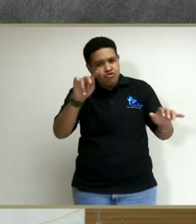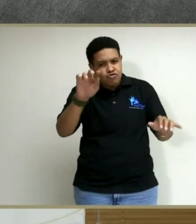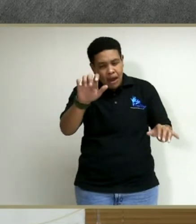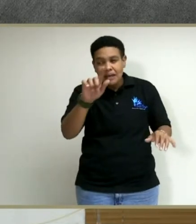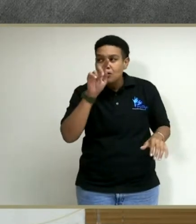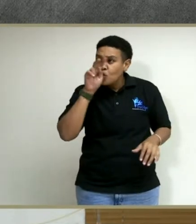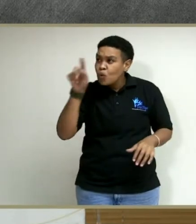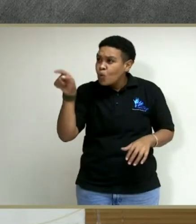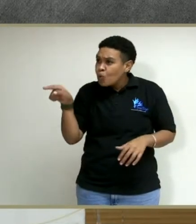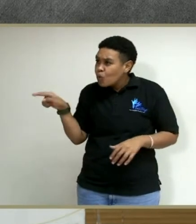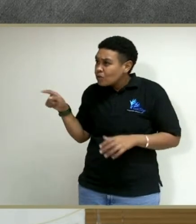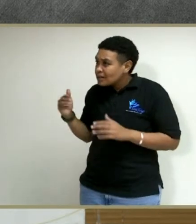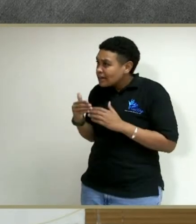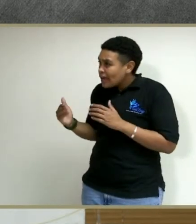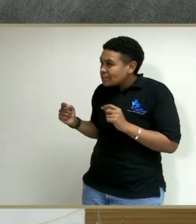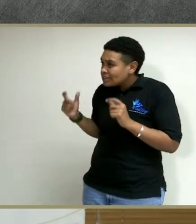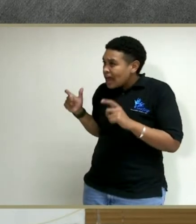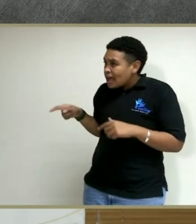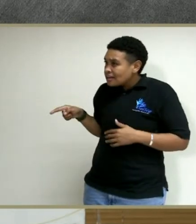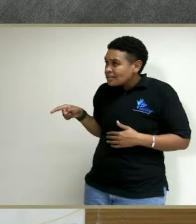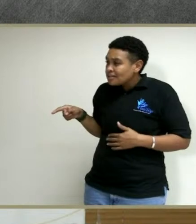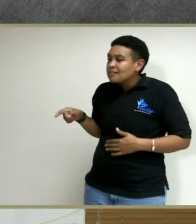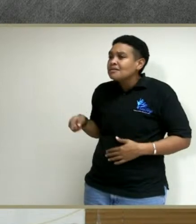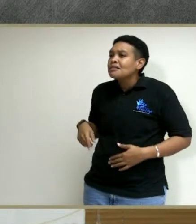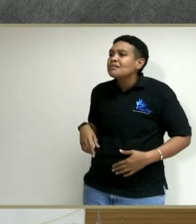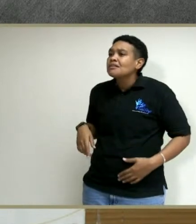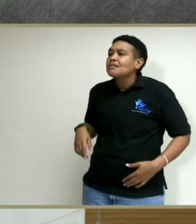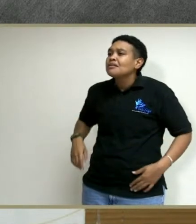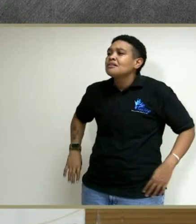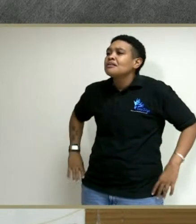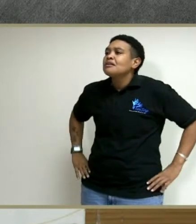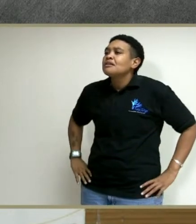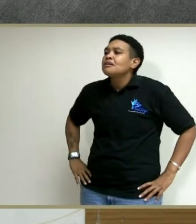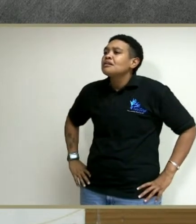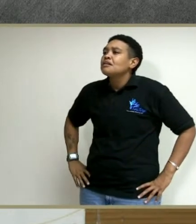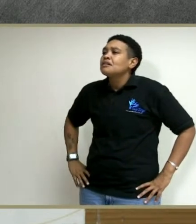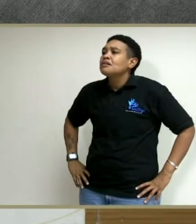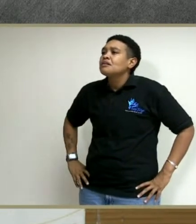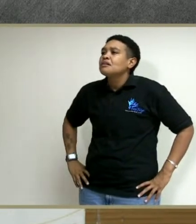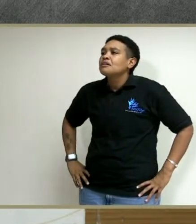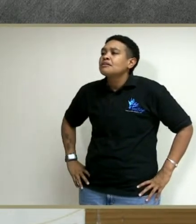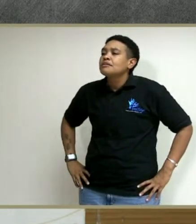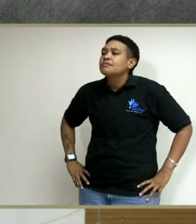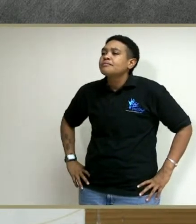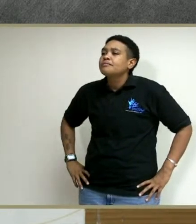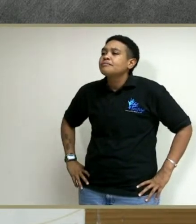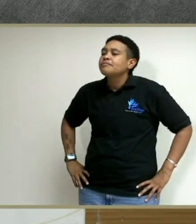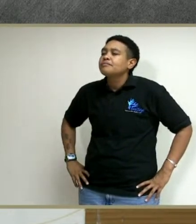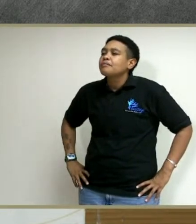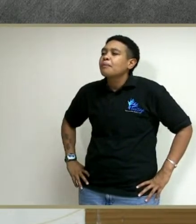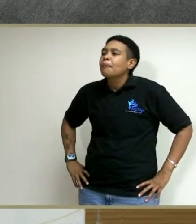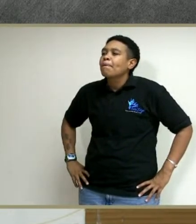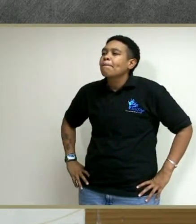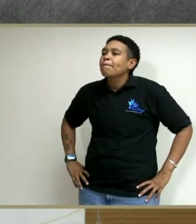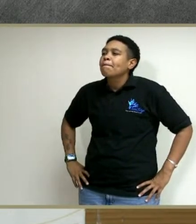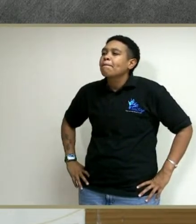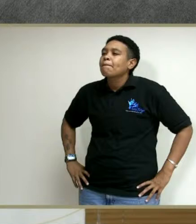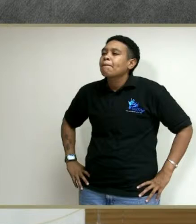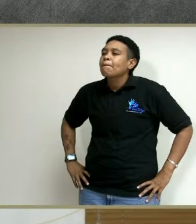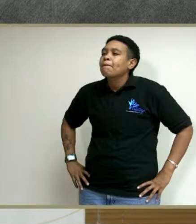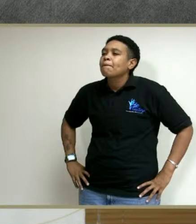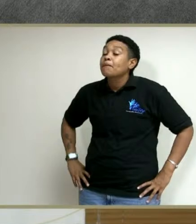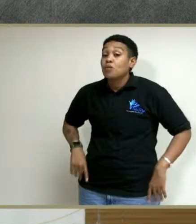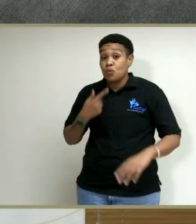at the next slide. We have been calculating the reproductive rate based on both the confirmed cases and